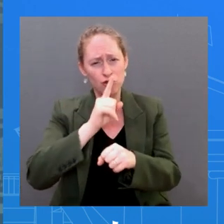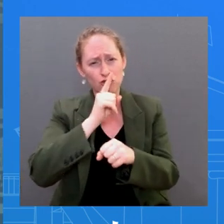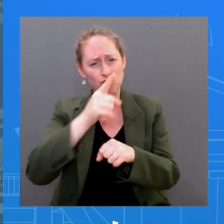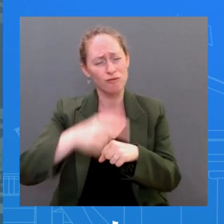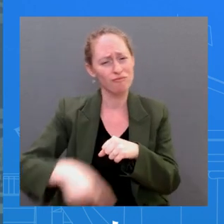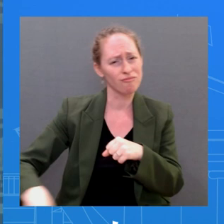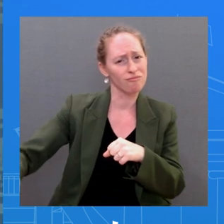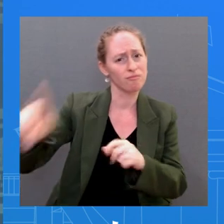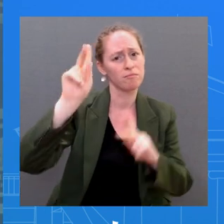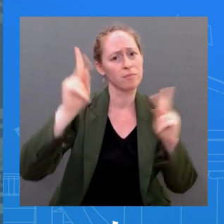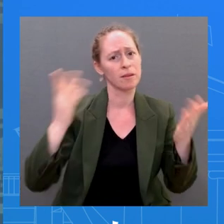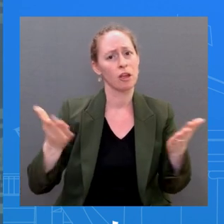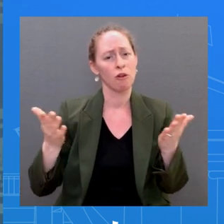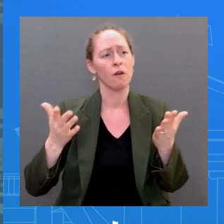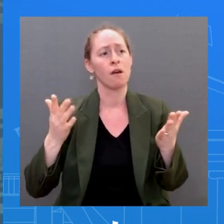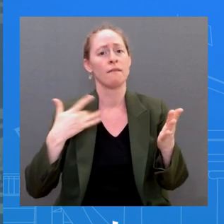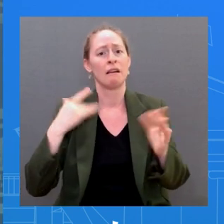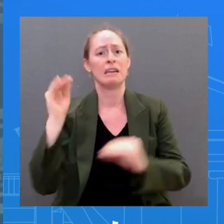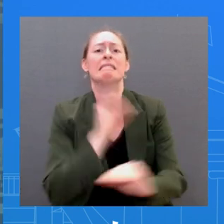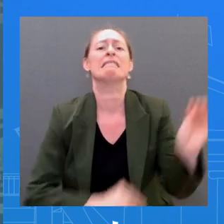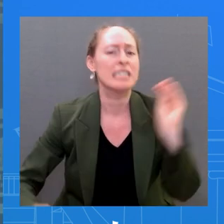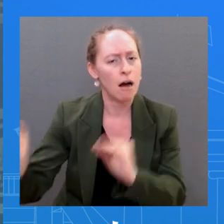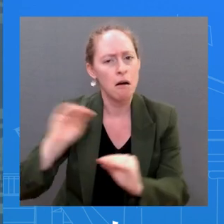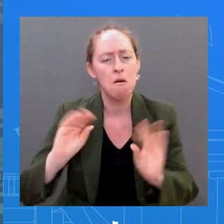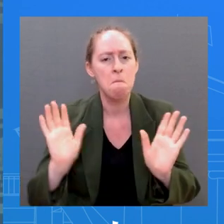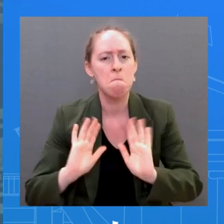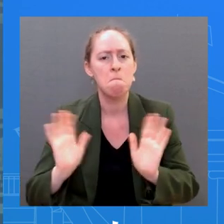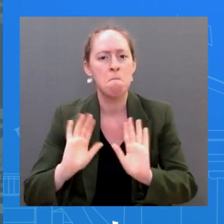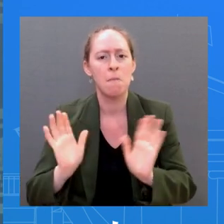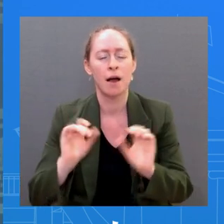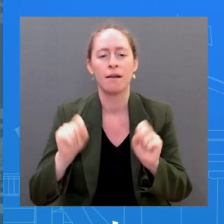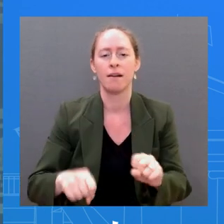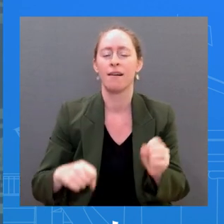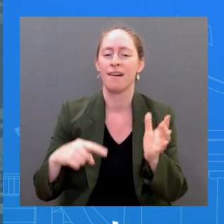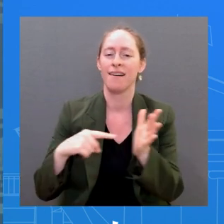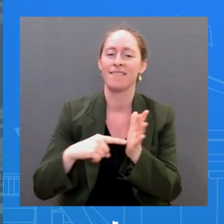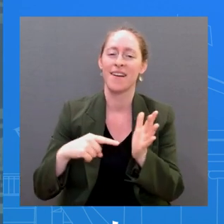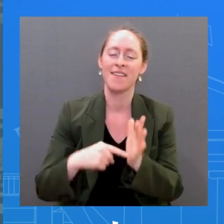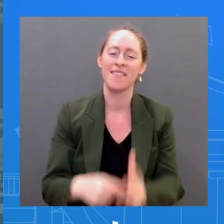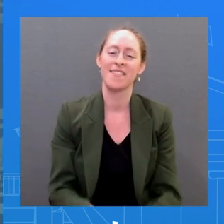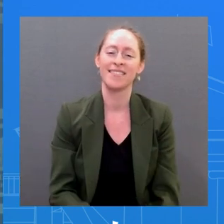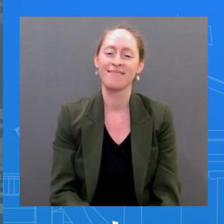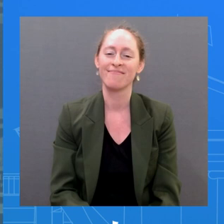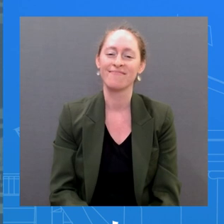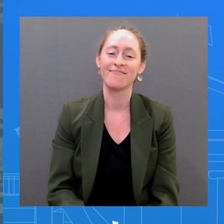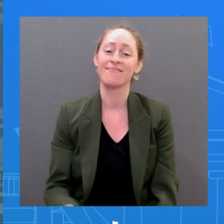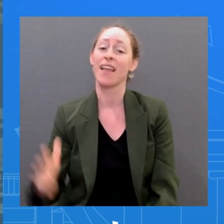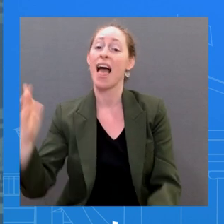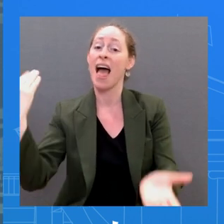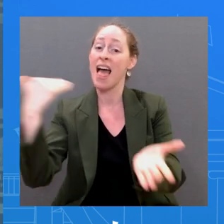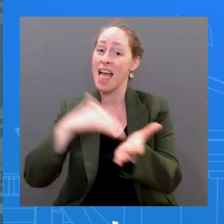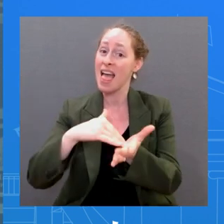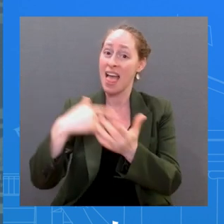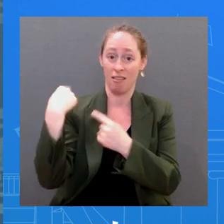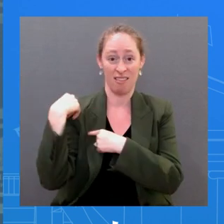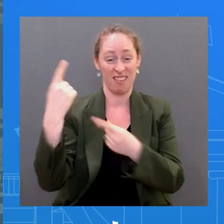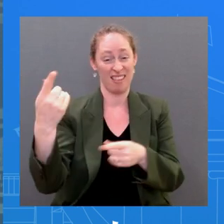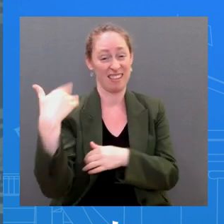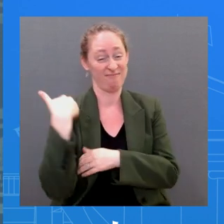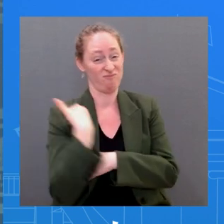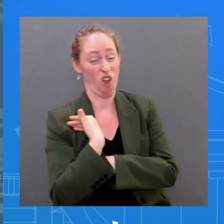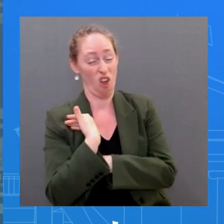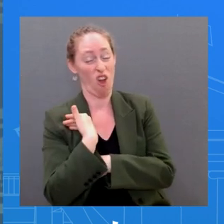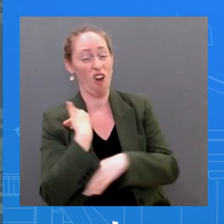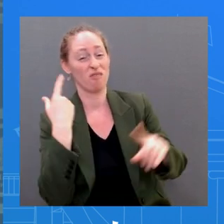this. Since Russia invaded Ukraine, we have seen gas prices, these are the facts, go up